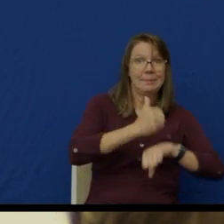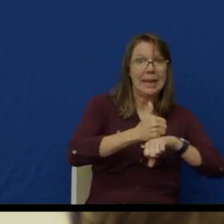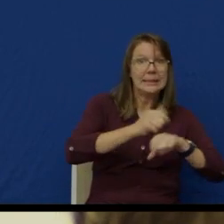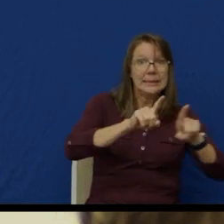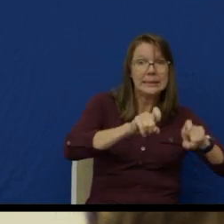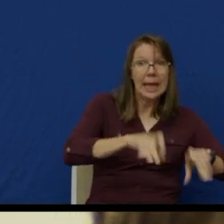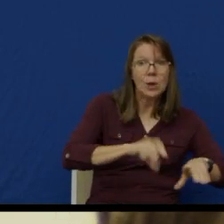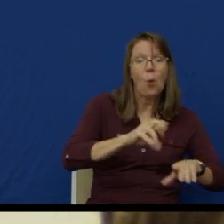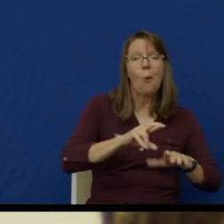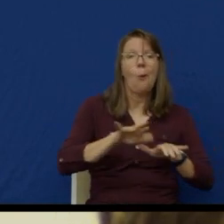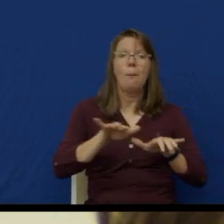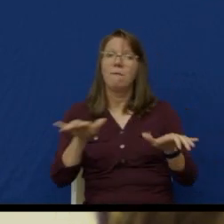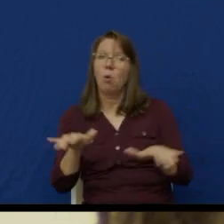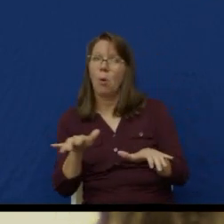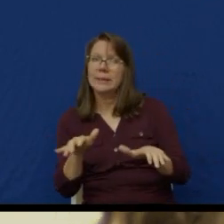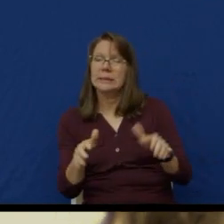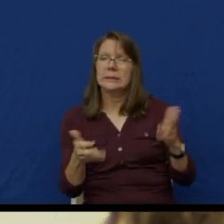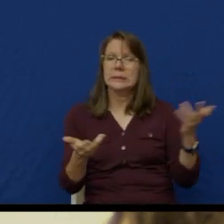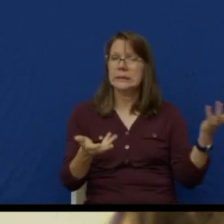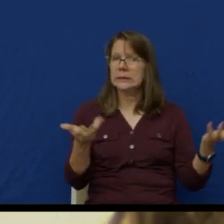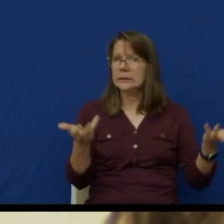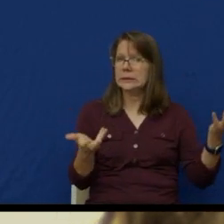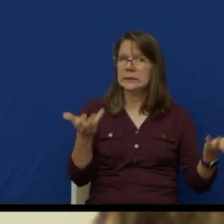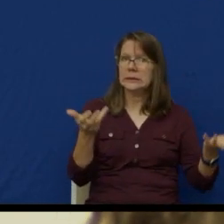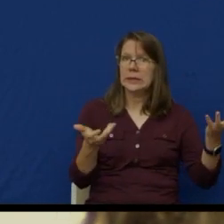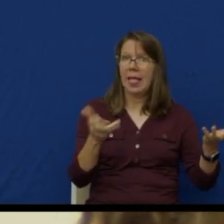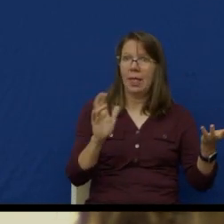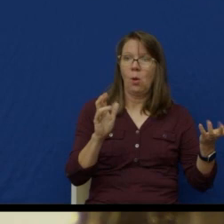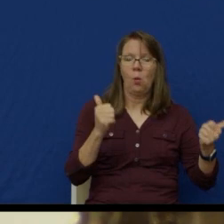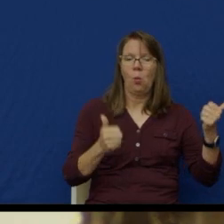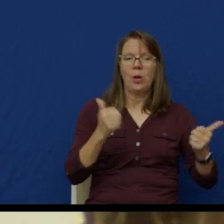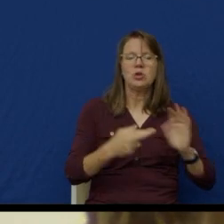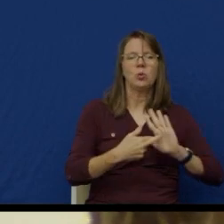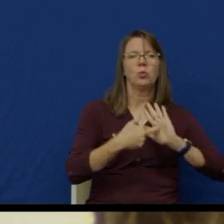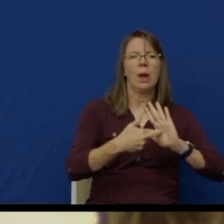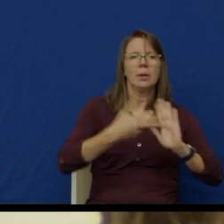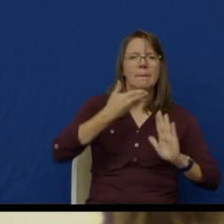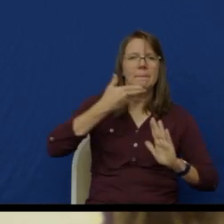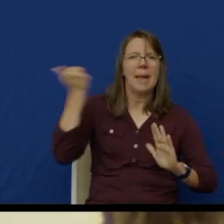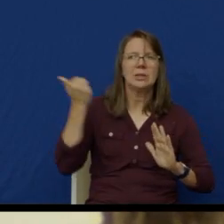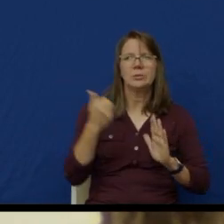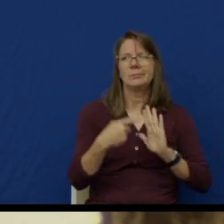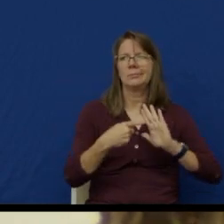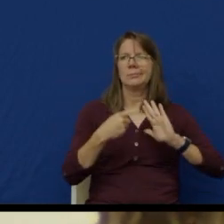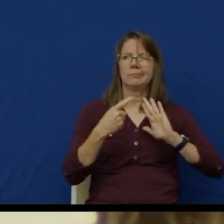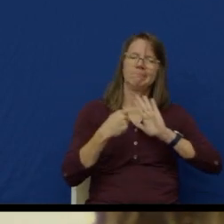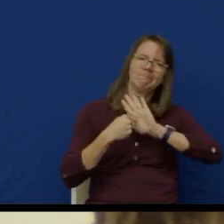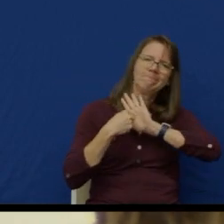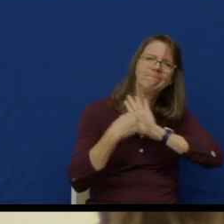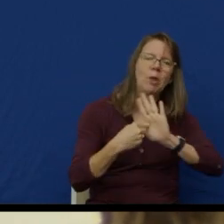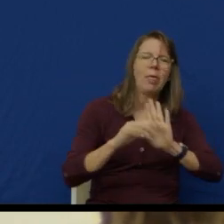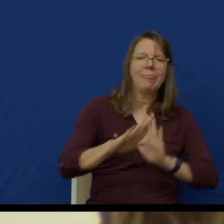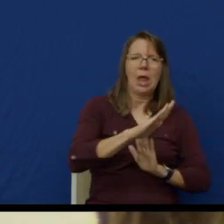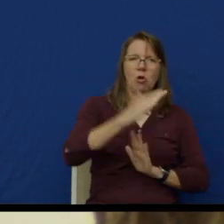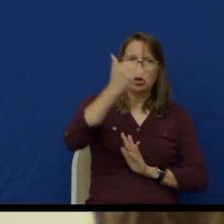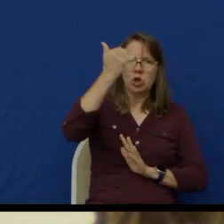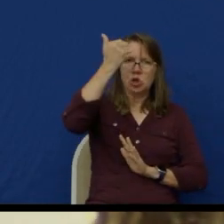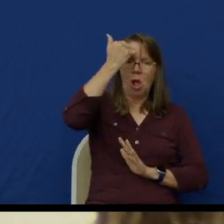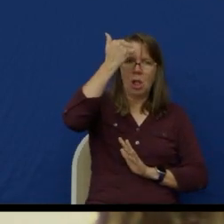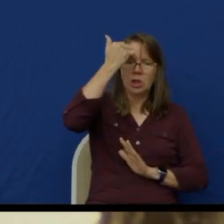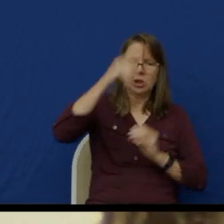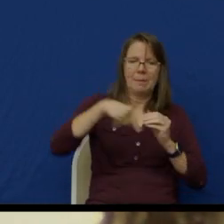the performance area represents a solid indication of their content knowledge, and then